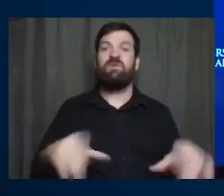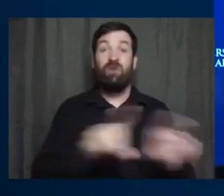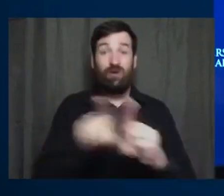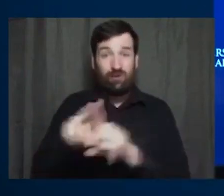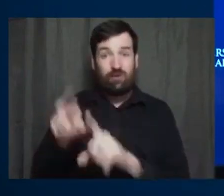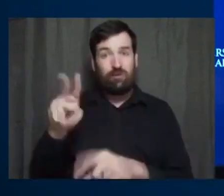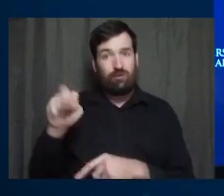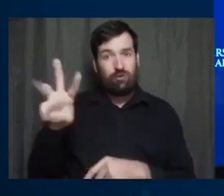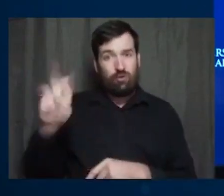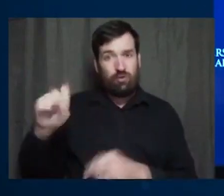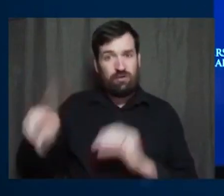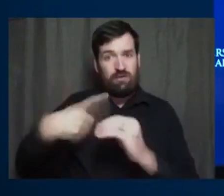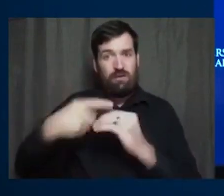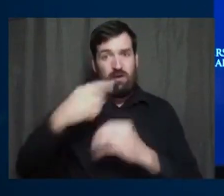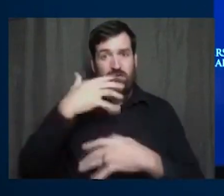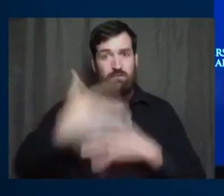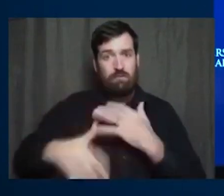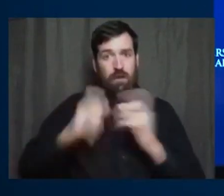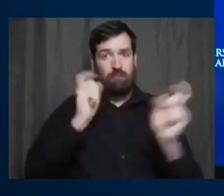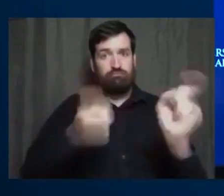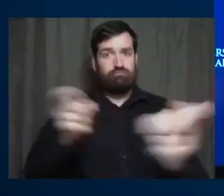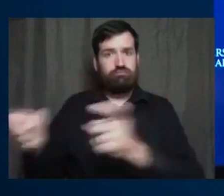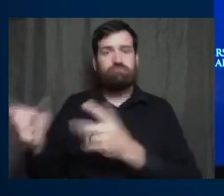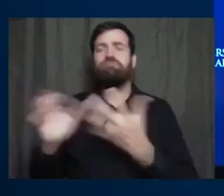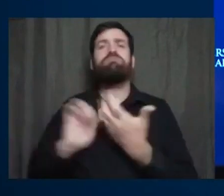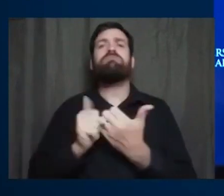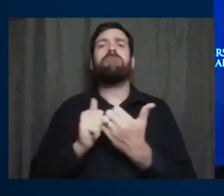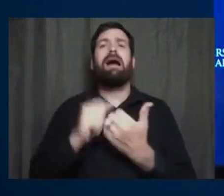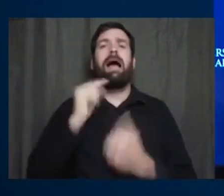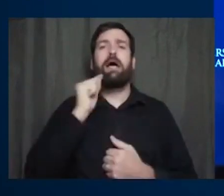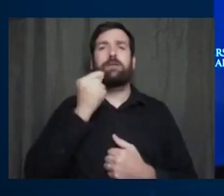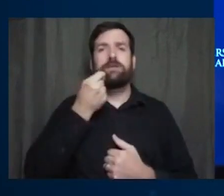as well. Can you tell us how critical is the blood shortage right now?